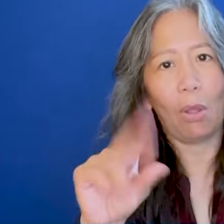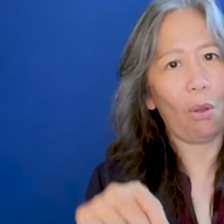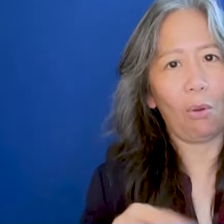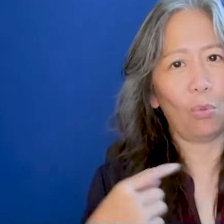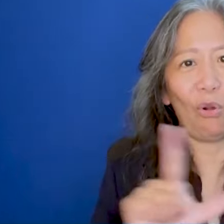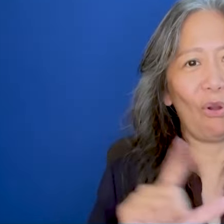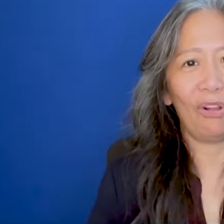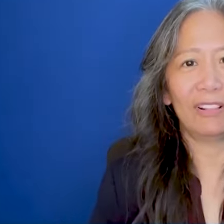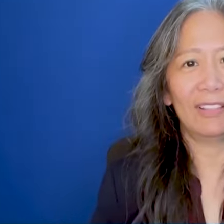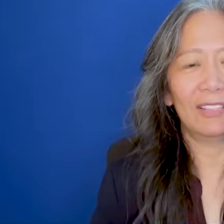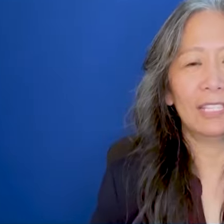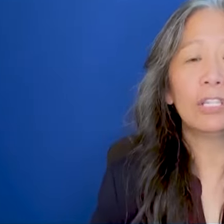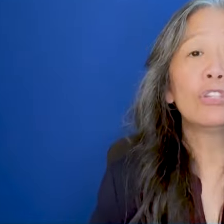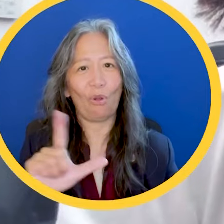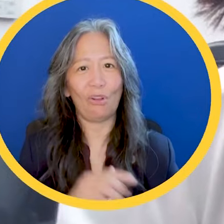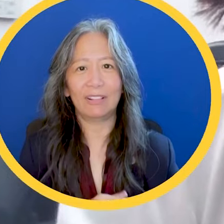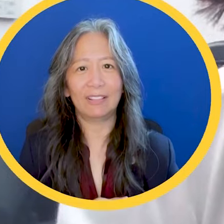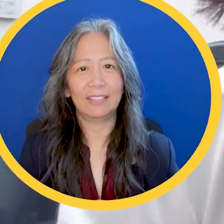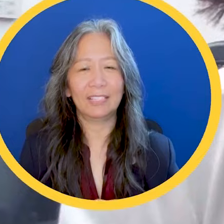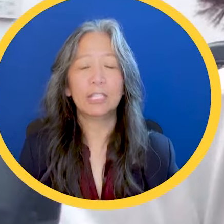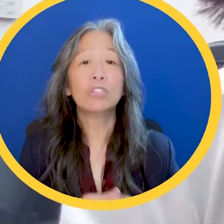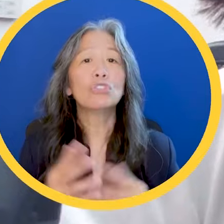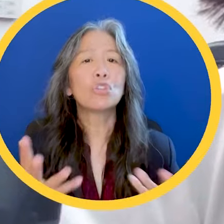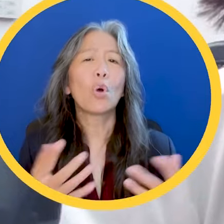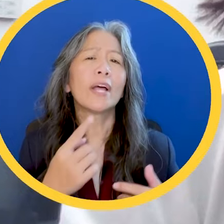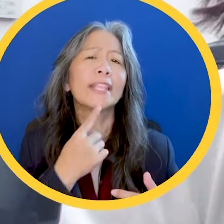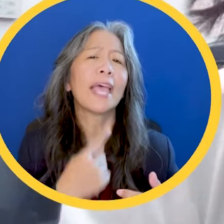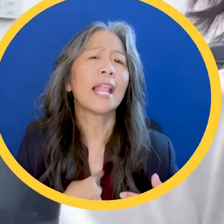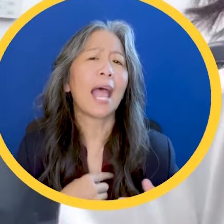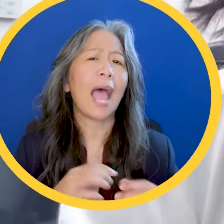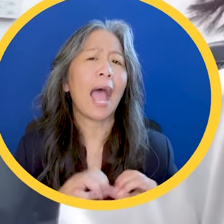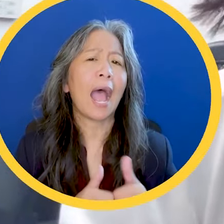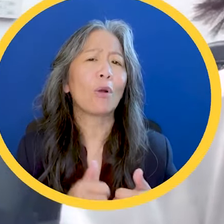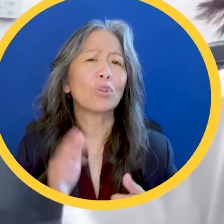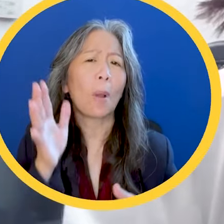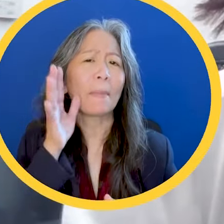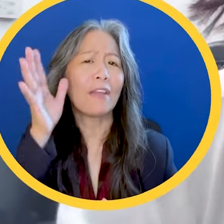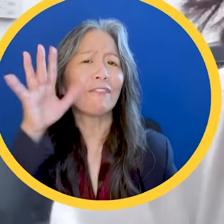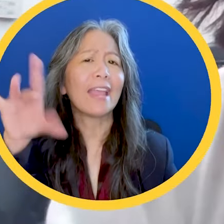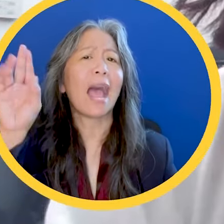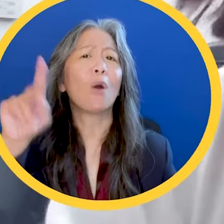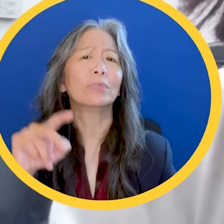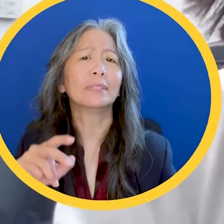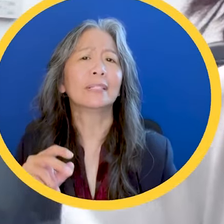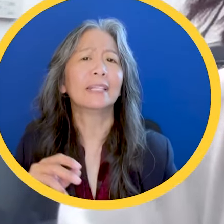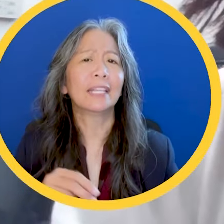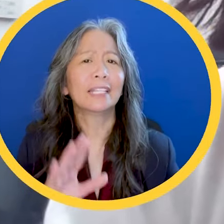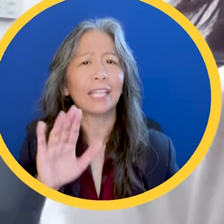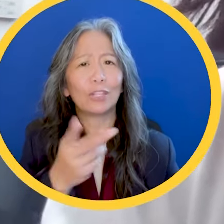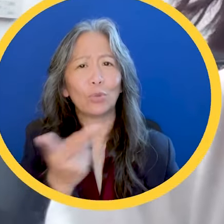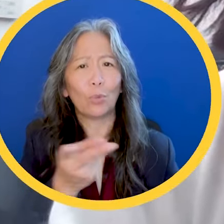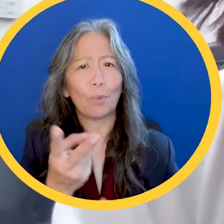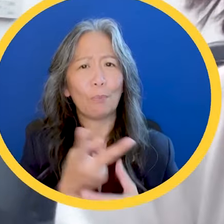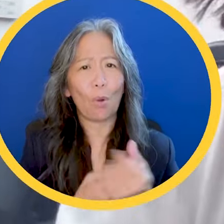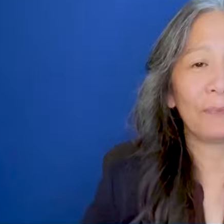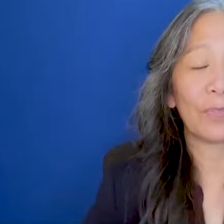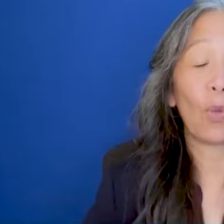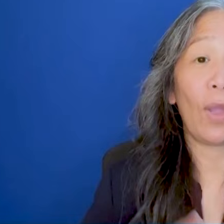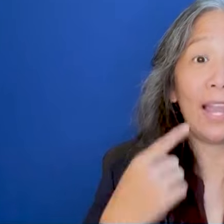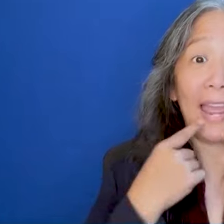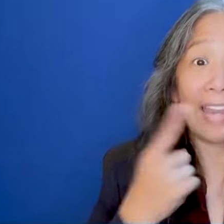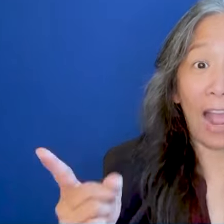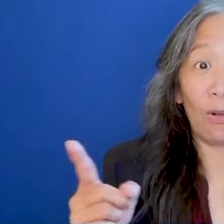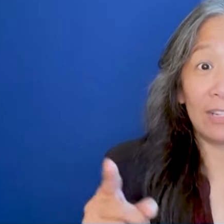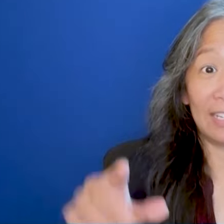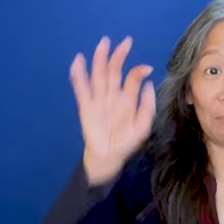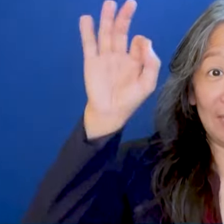No way. We never spoke about it at all. So tell us about how your parents found out. that you're both joining the ministry? Because